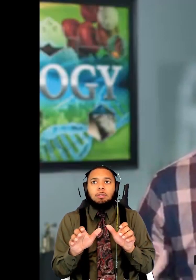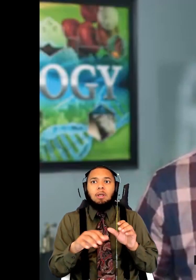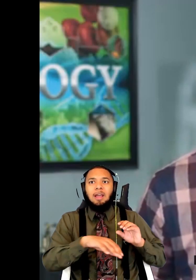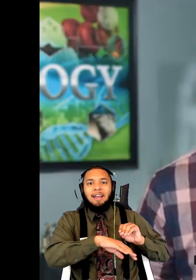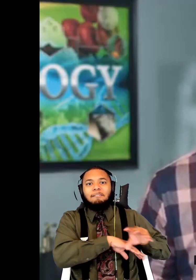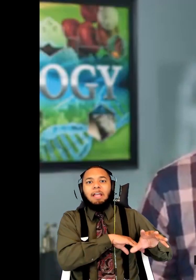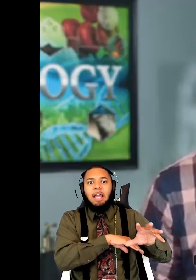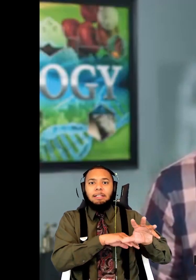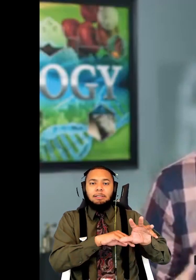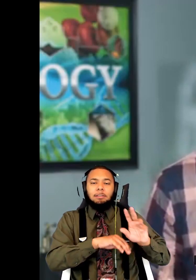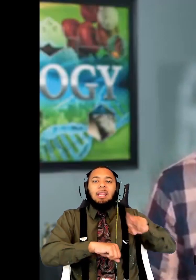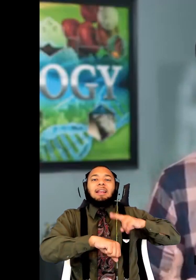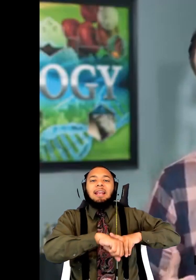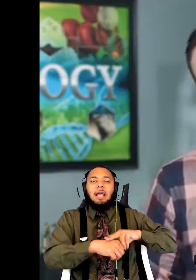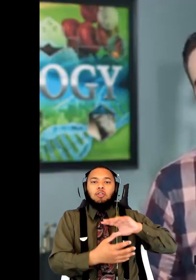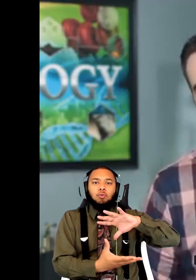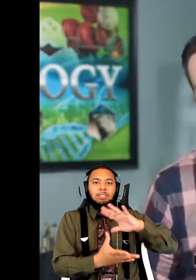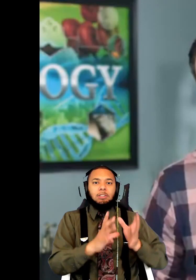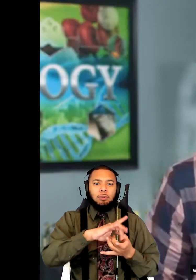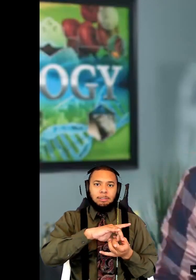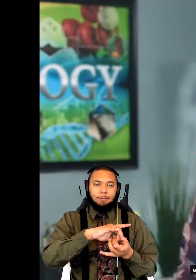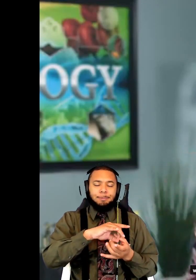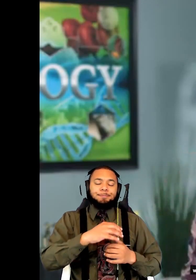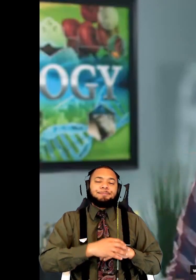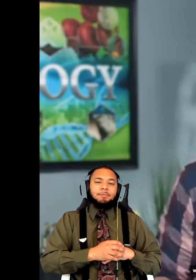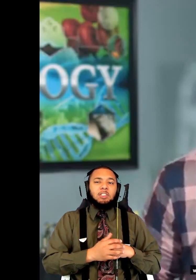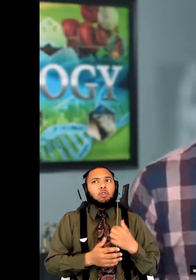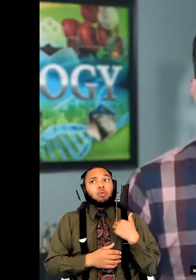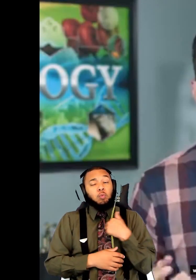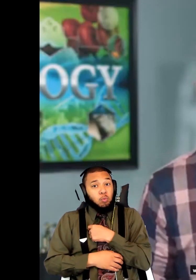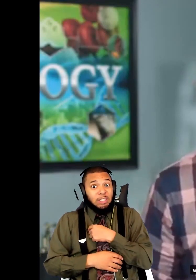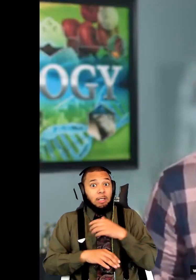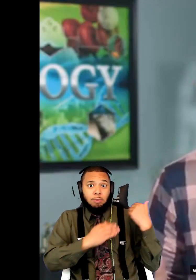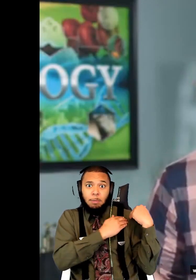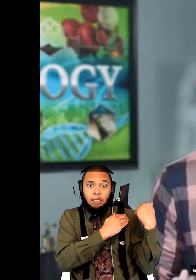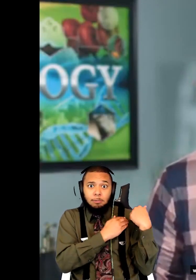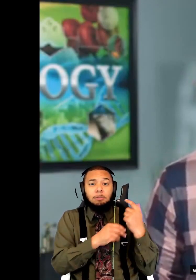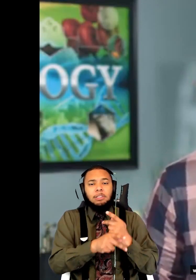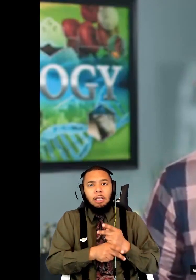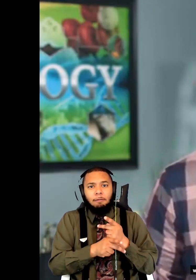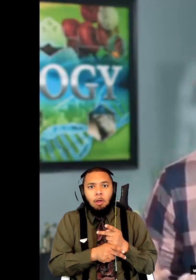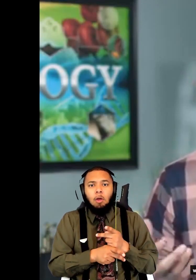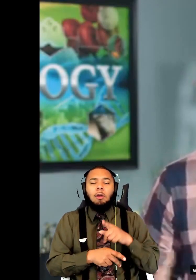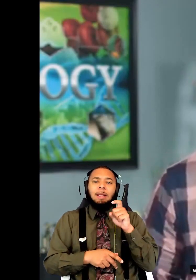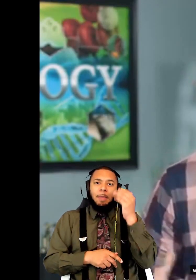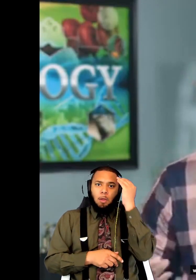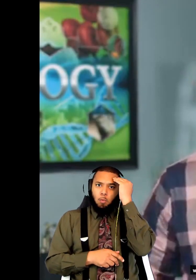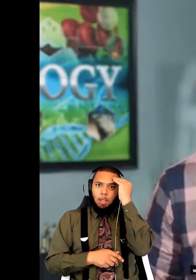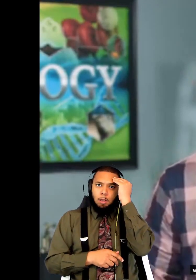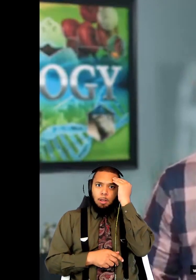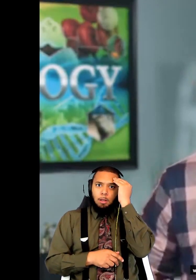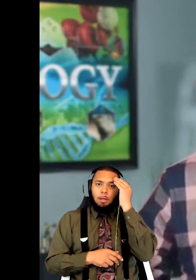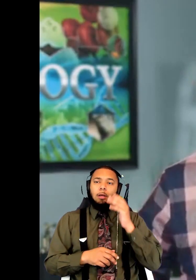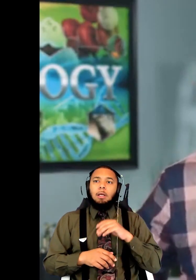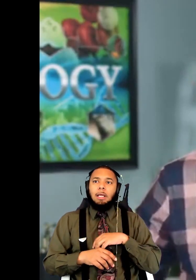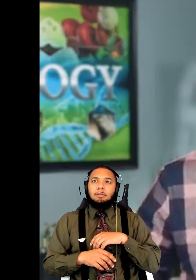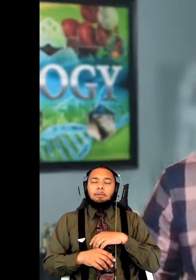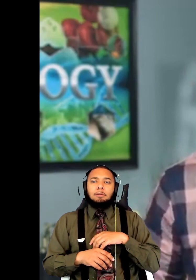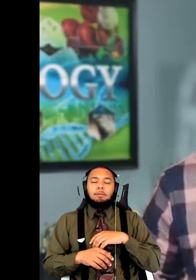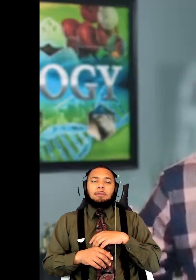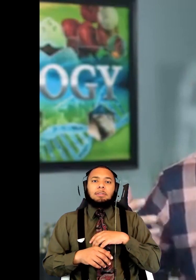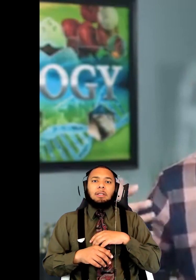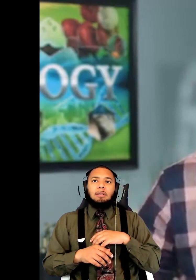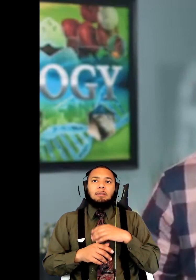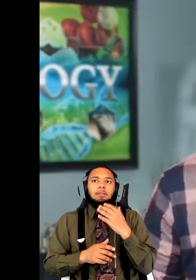with natural ecosystems. So that's why we have to be careful, and we have to be aware of what we're doing and where those products of